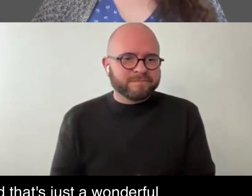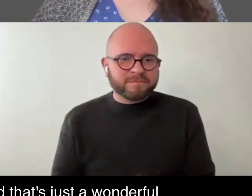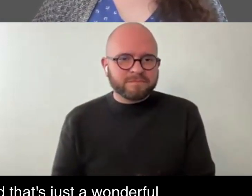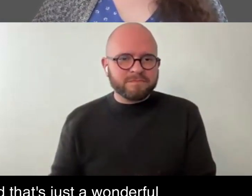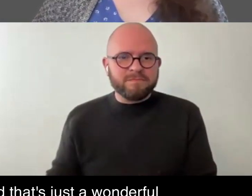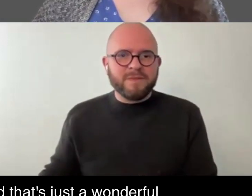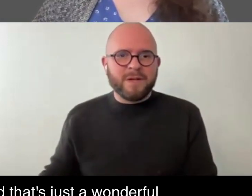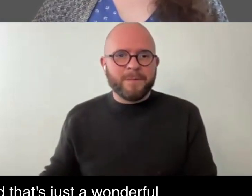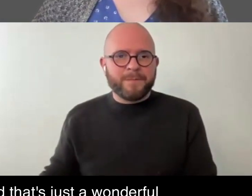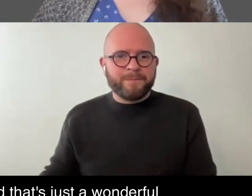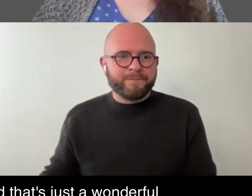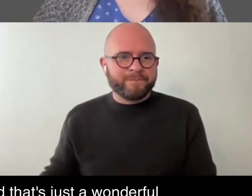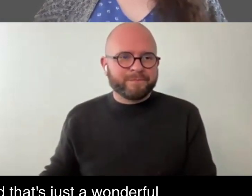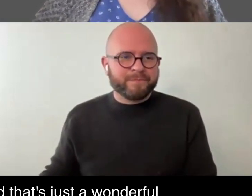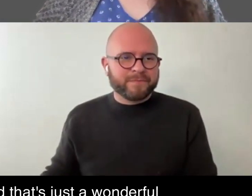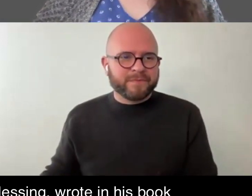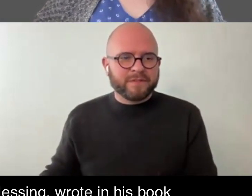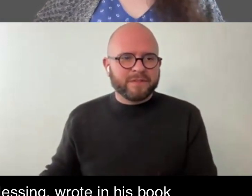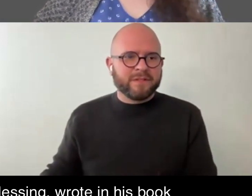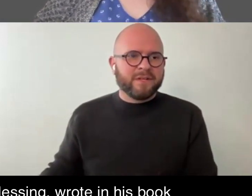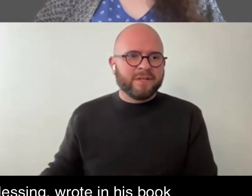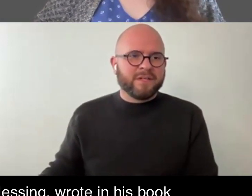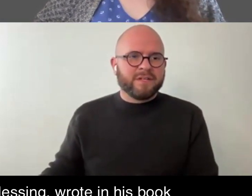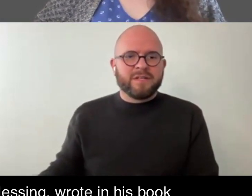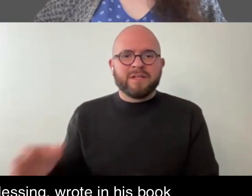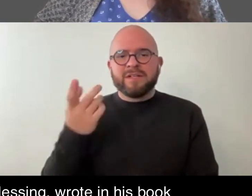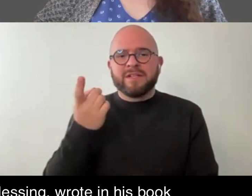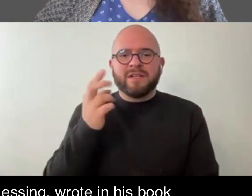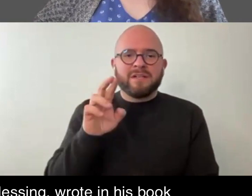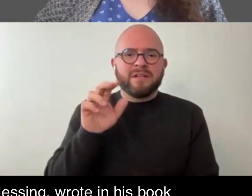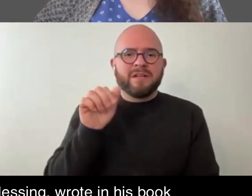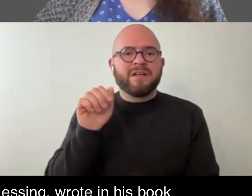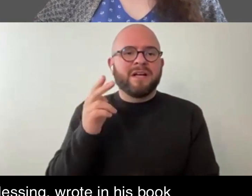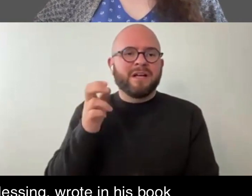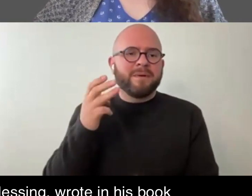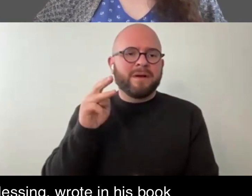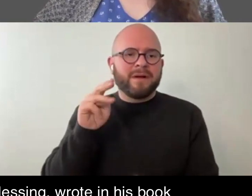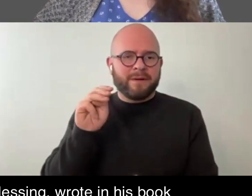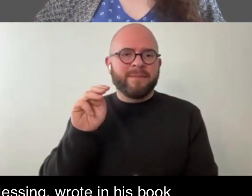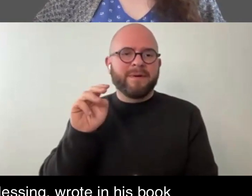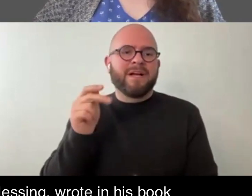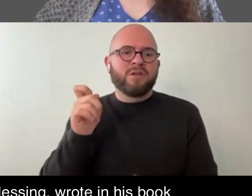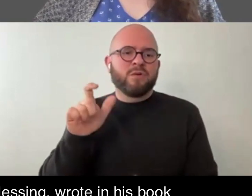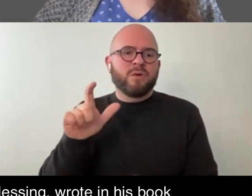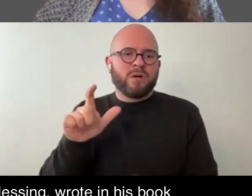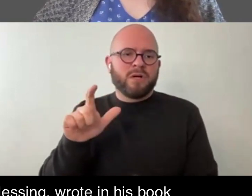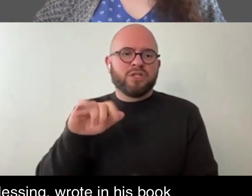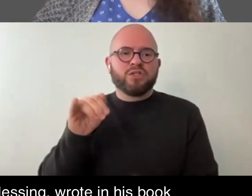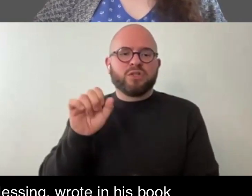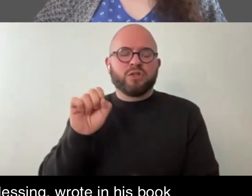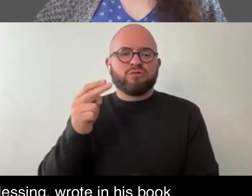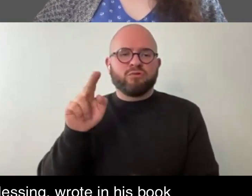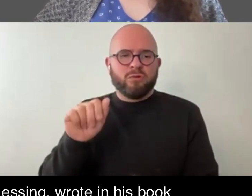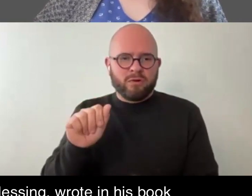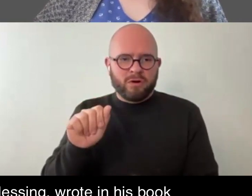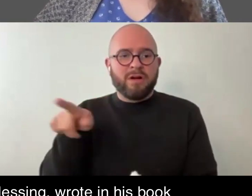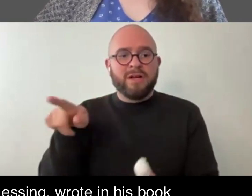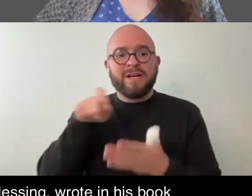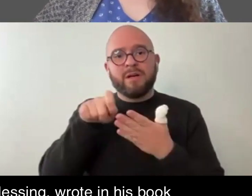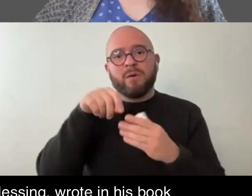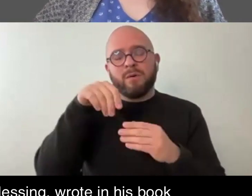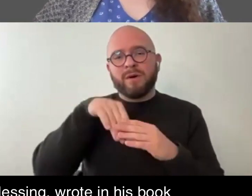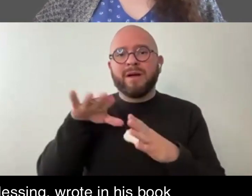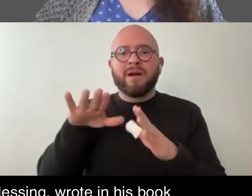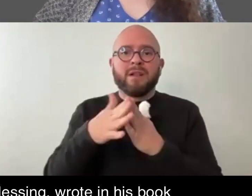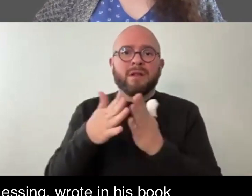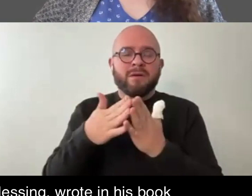Dr. Abraham Joshua Heschel, may his memory be for a blessing, wrote in his book, The Sabbath,